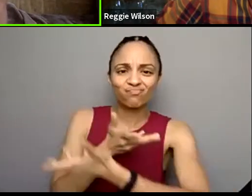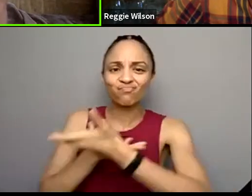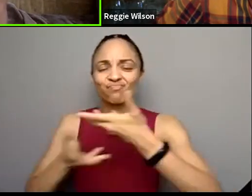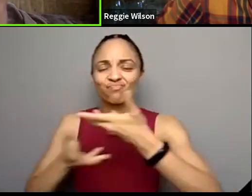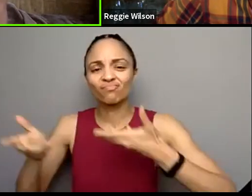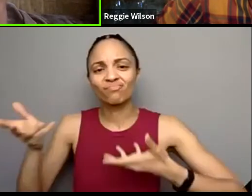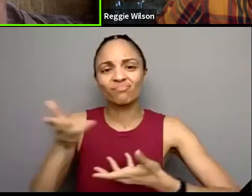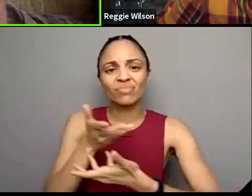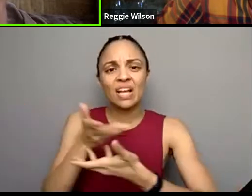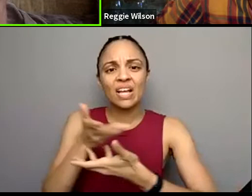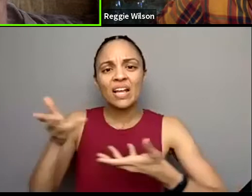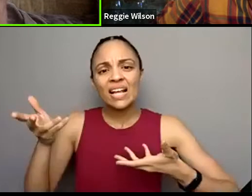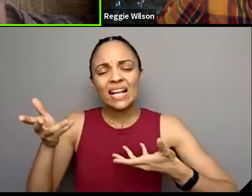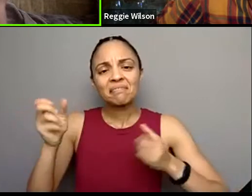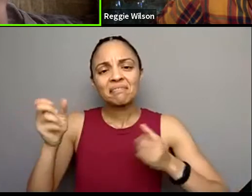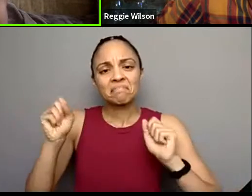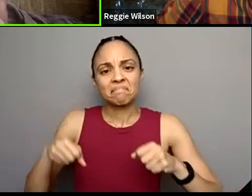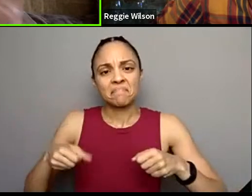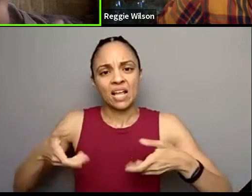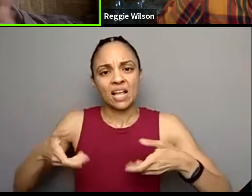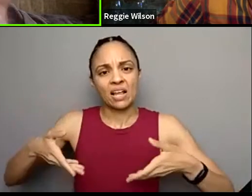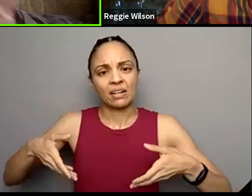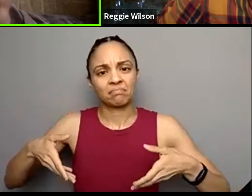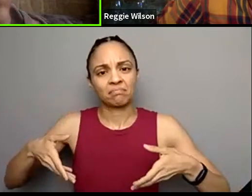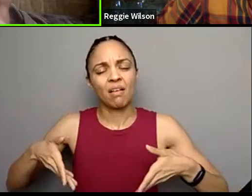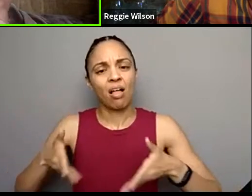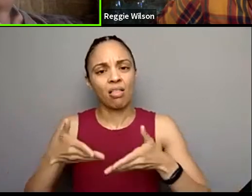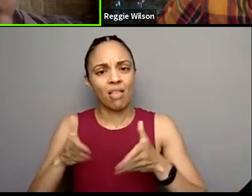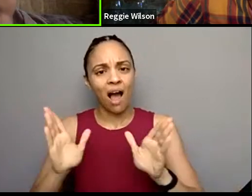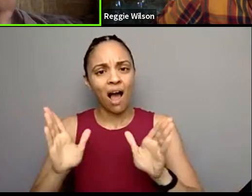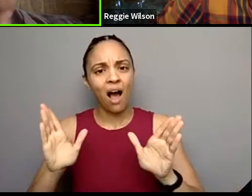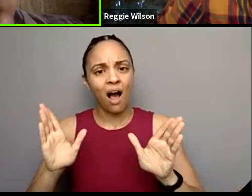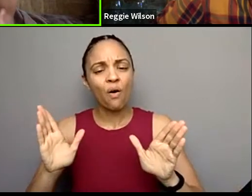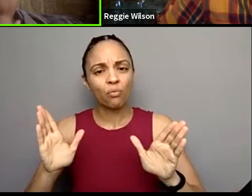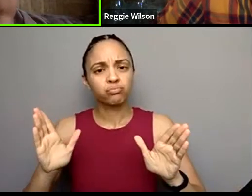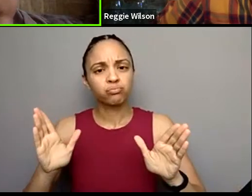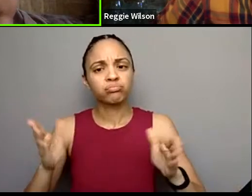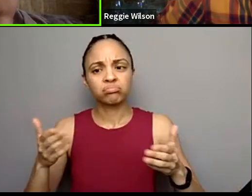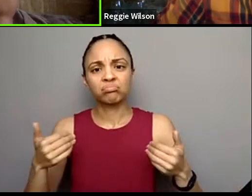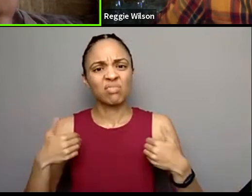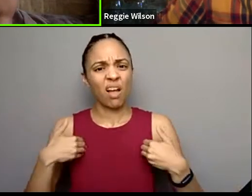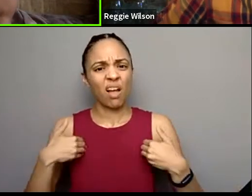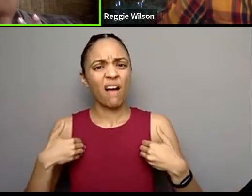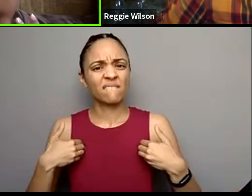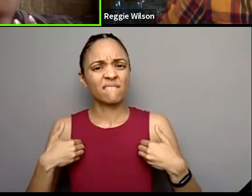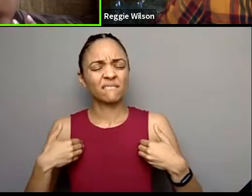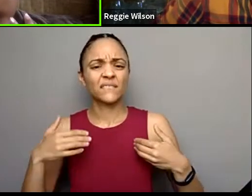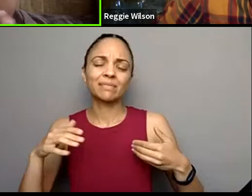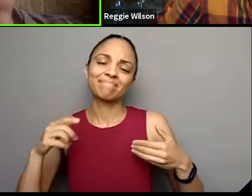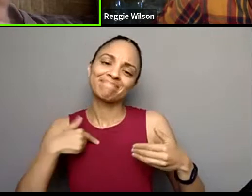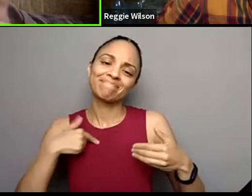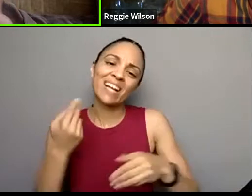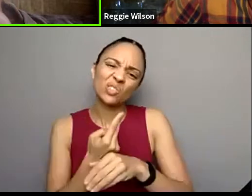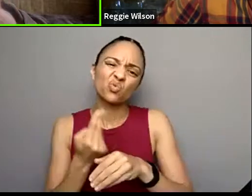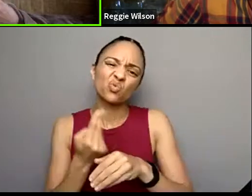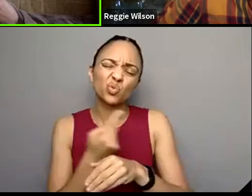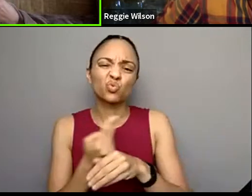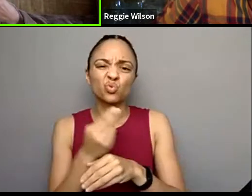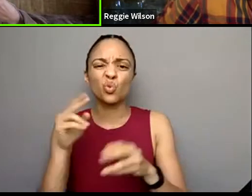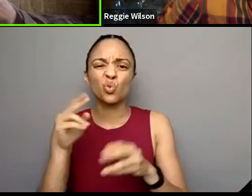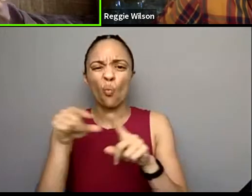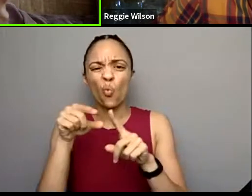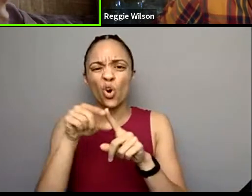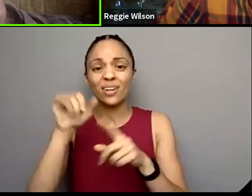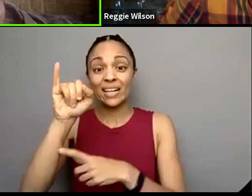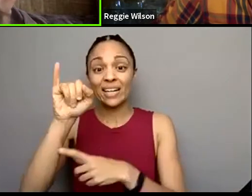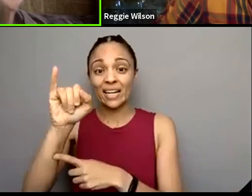allowing each other room to, and I keep using inform, but that's the best word I can come up with right now. But I do feel like